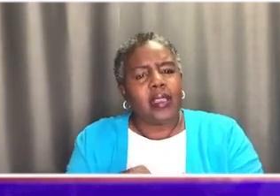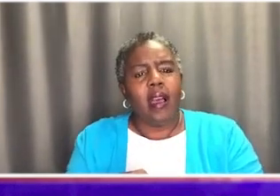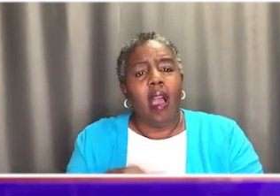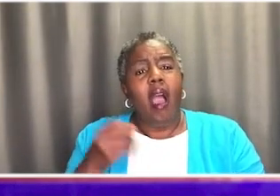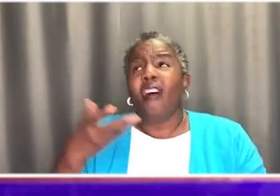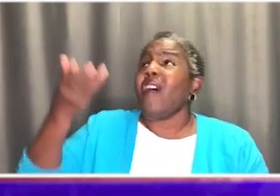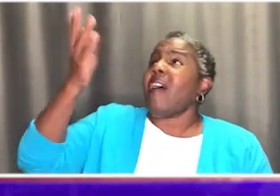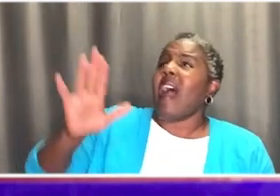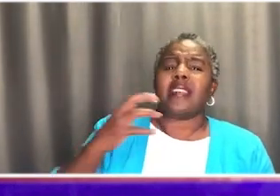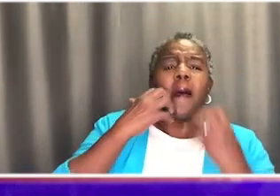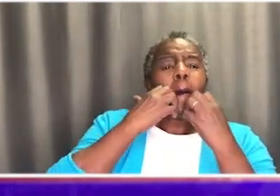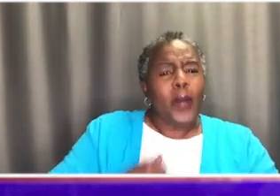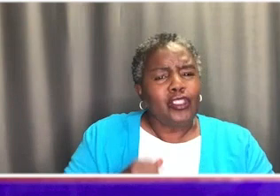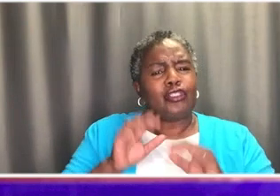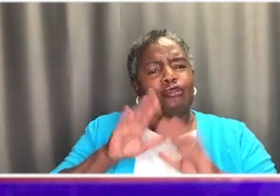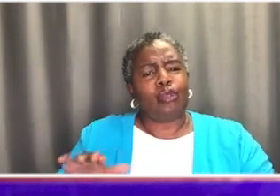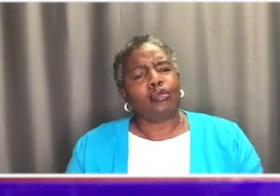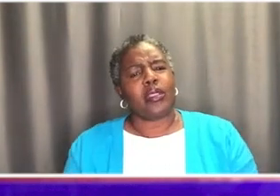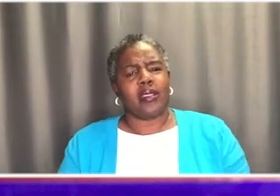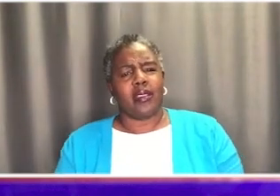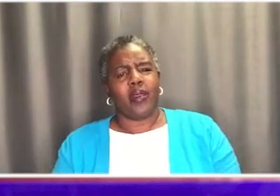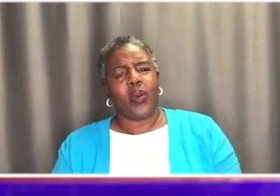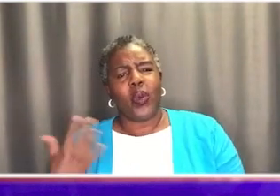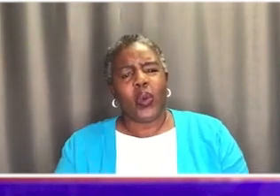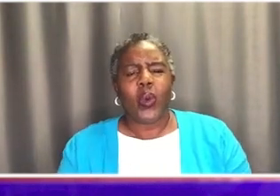of God's precious children.